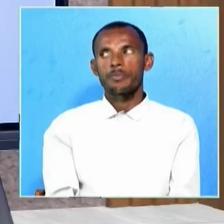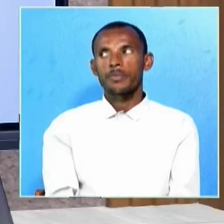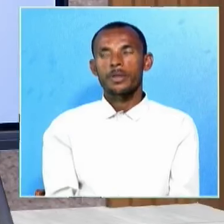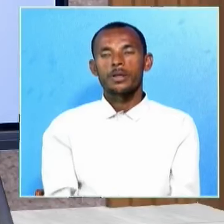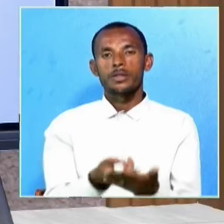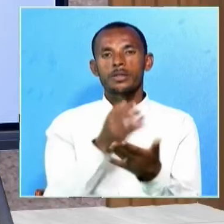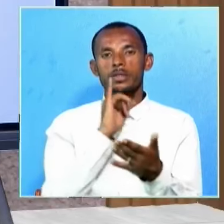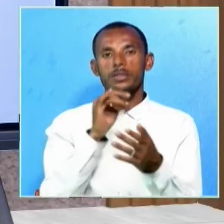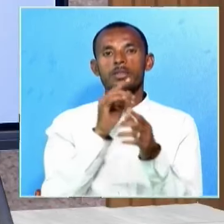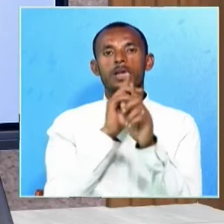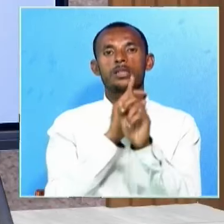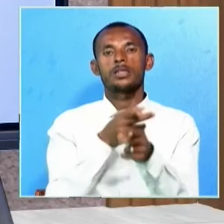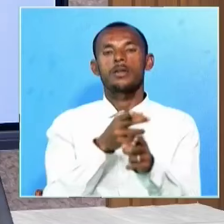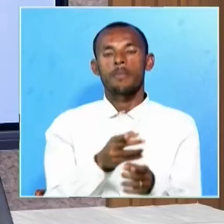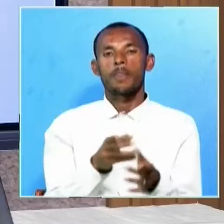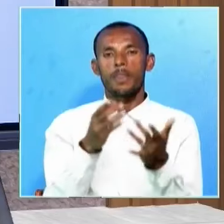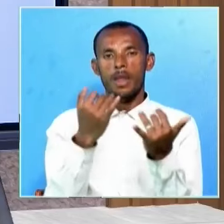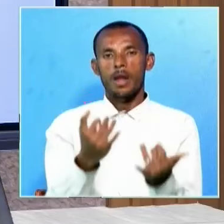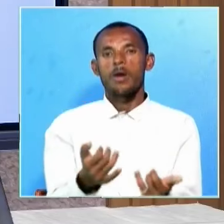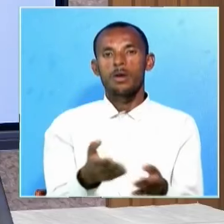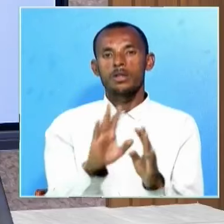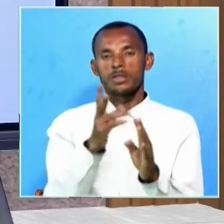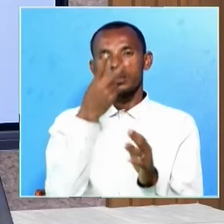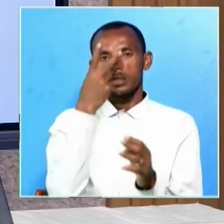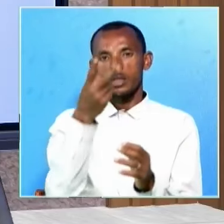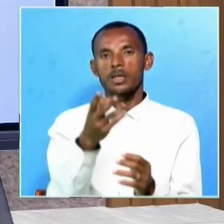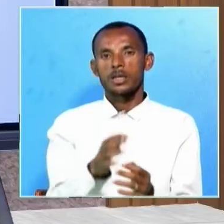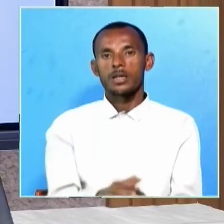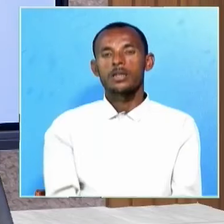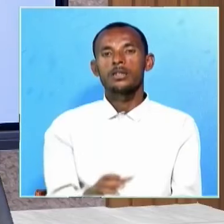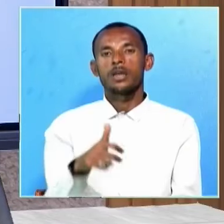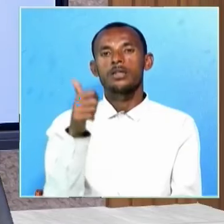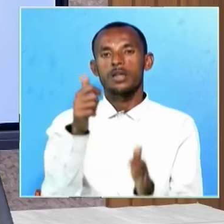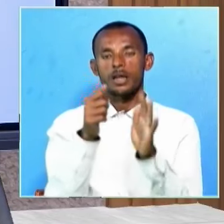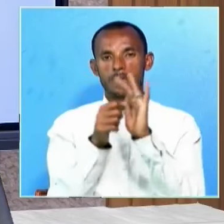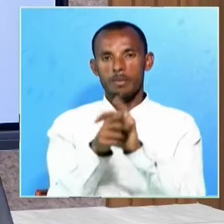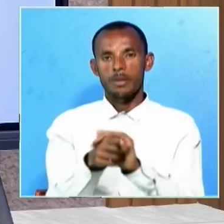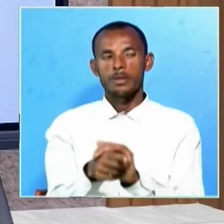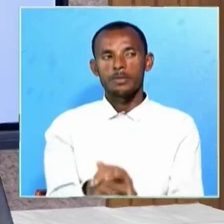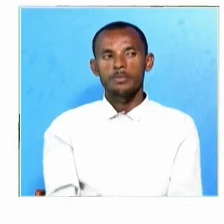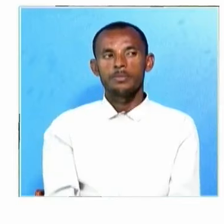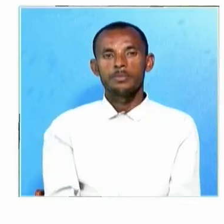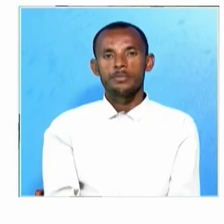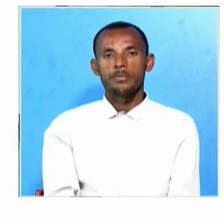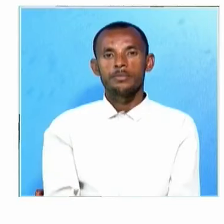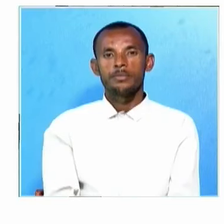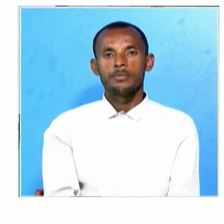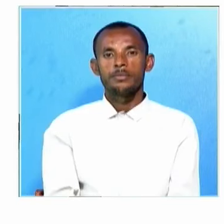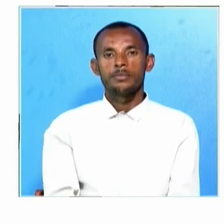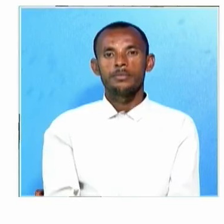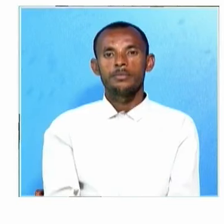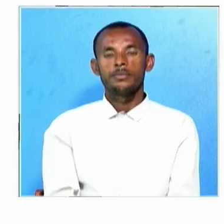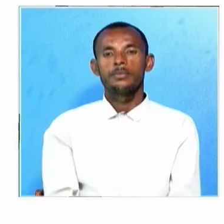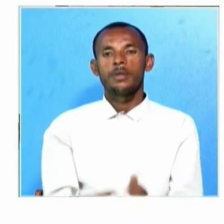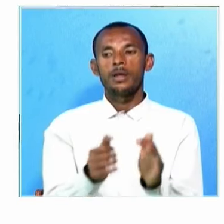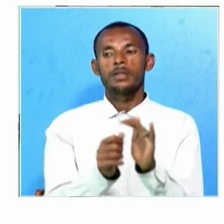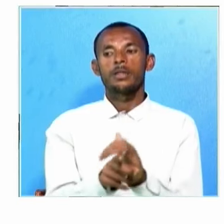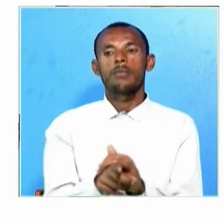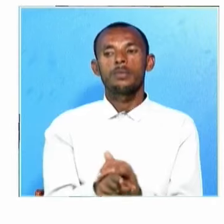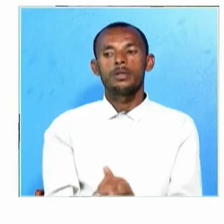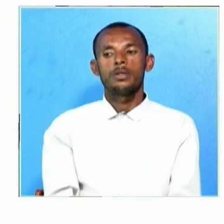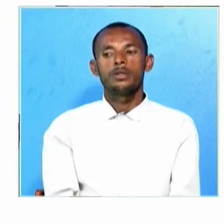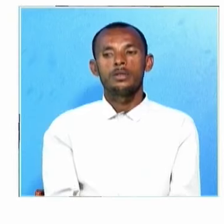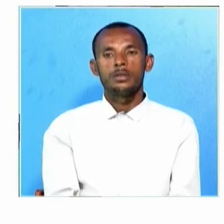answer. Now, let's proceed to the other example. Example